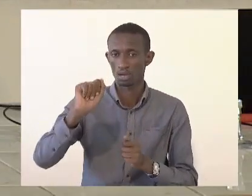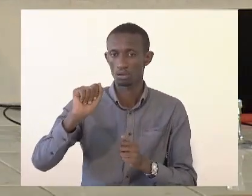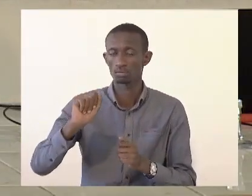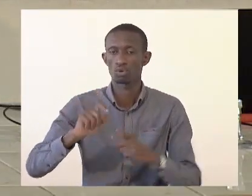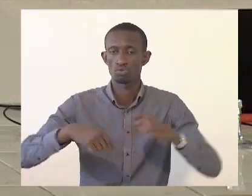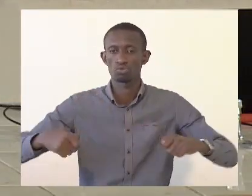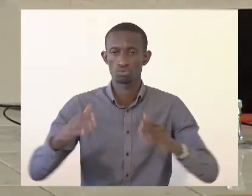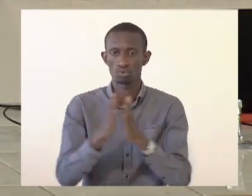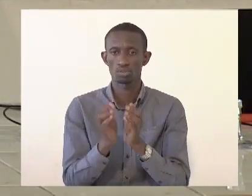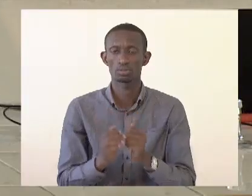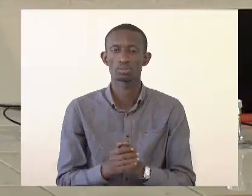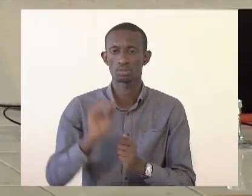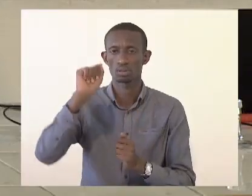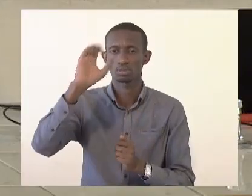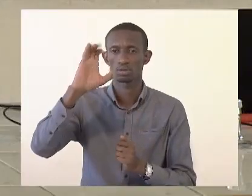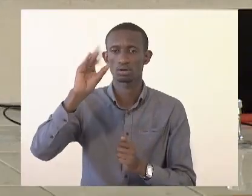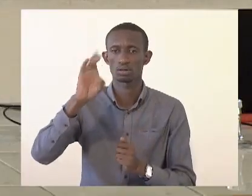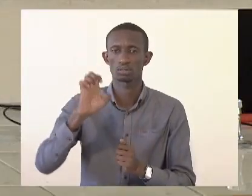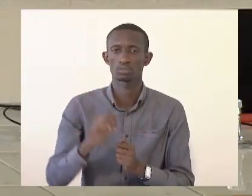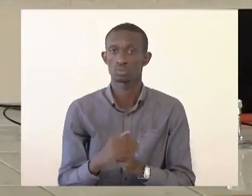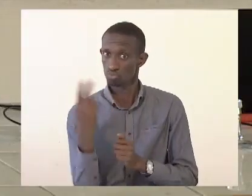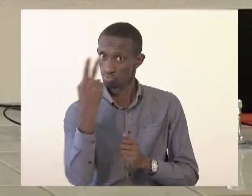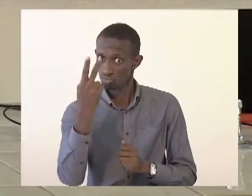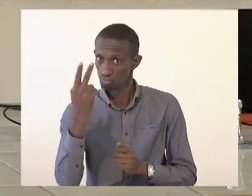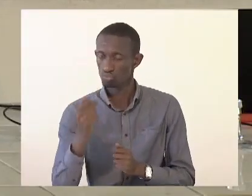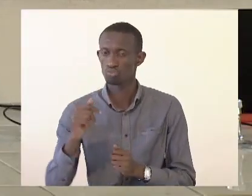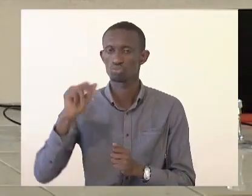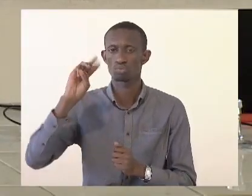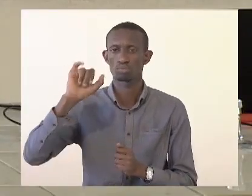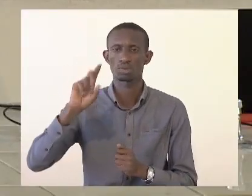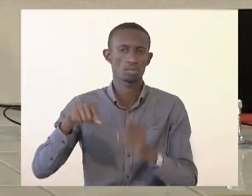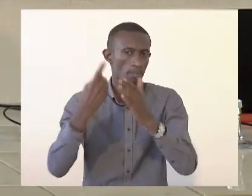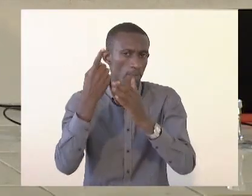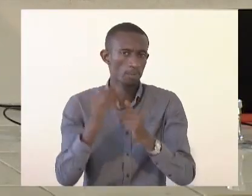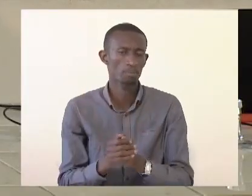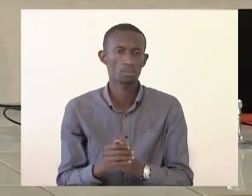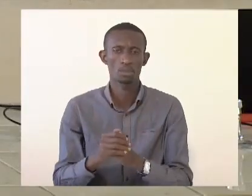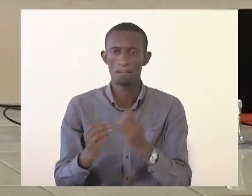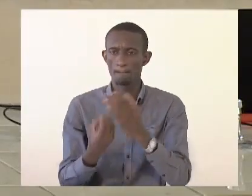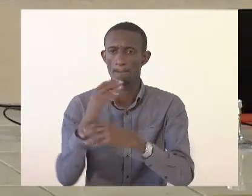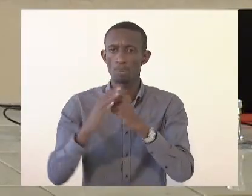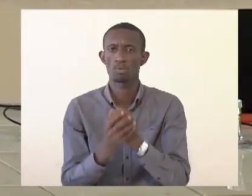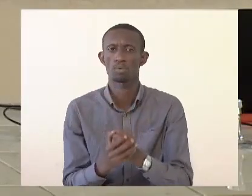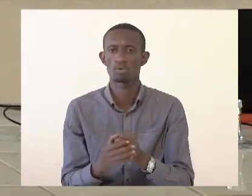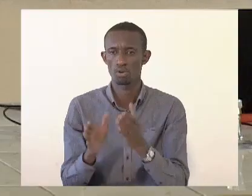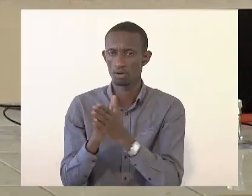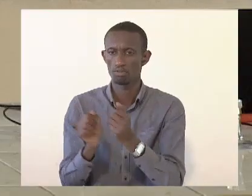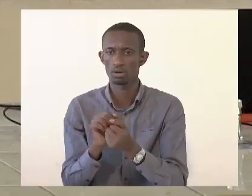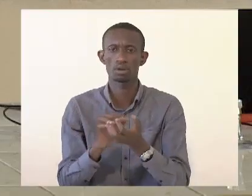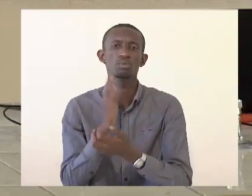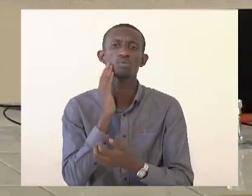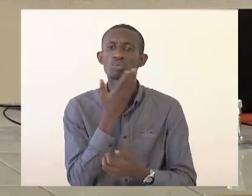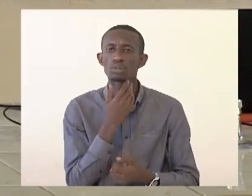acid? 2 main products will be carbon dioxide and water. And then, apart from